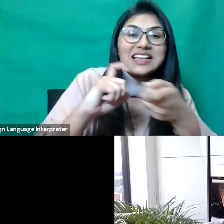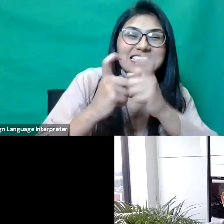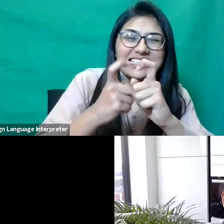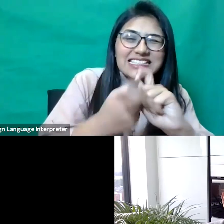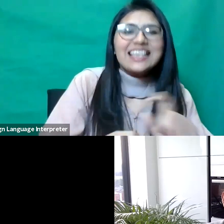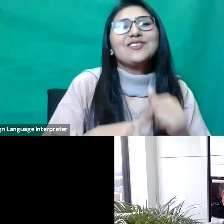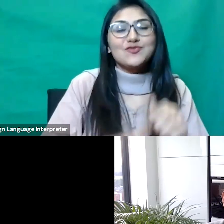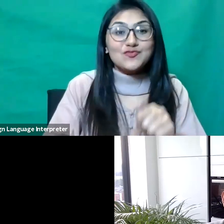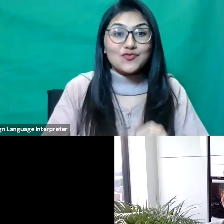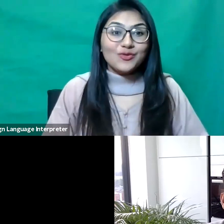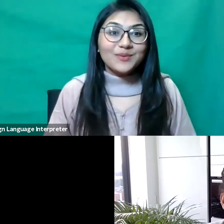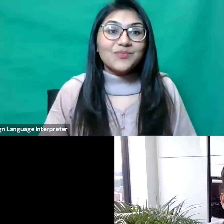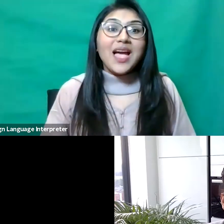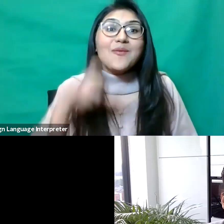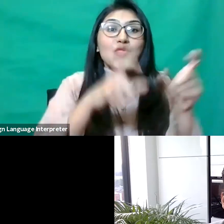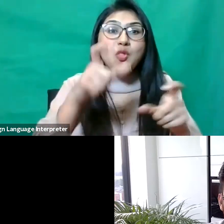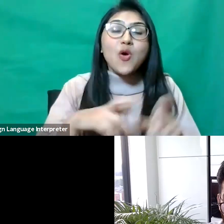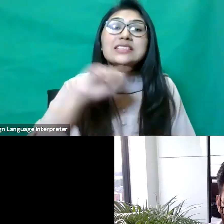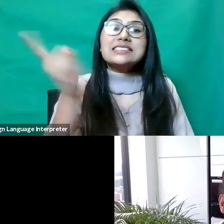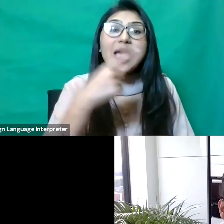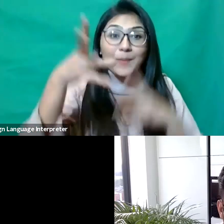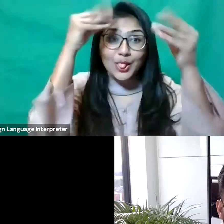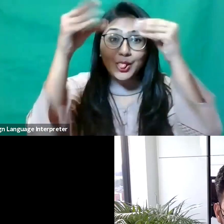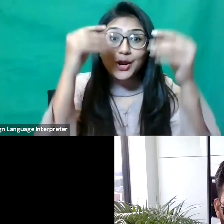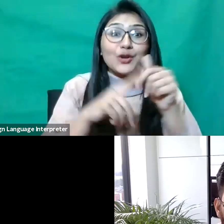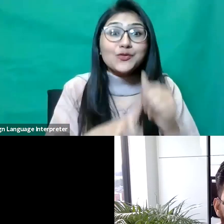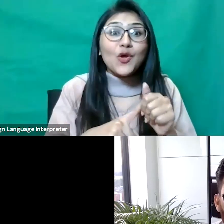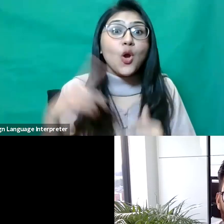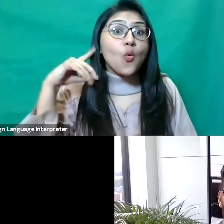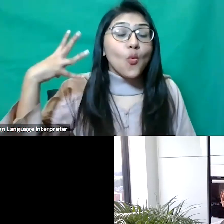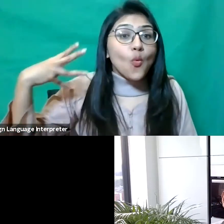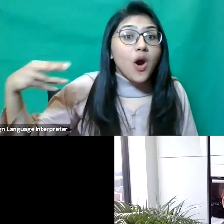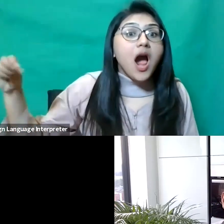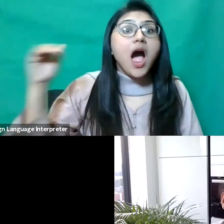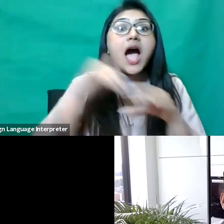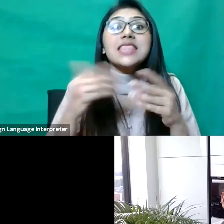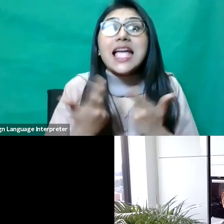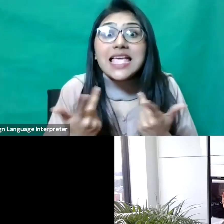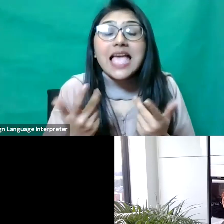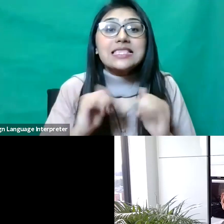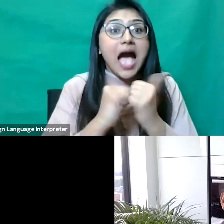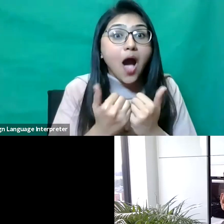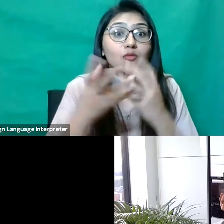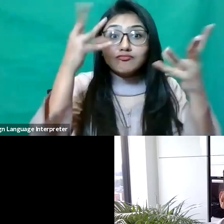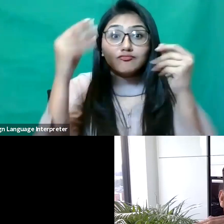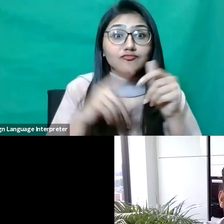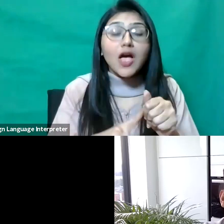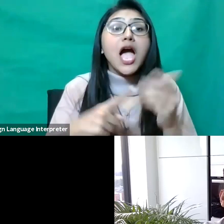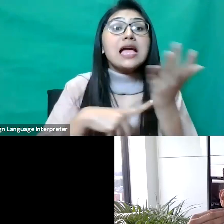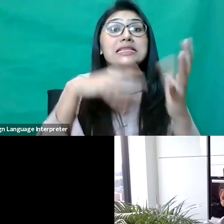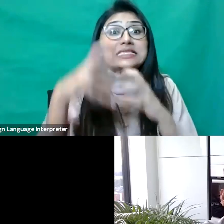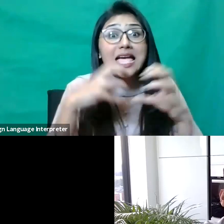raise awareness about the society and about the hearing loss, and it's very important, especially the technology